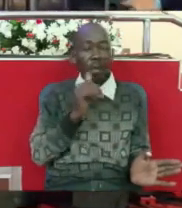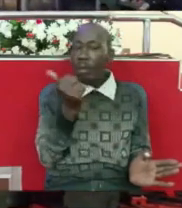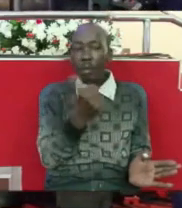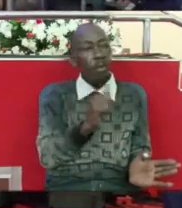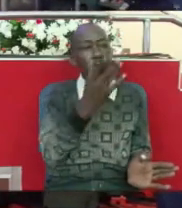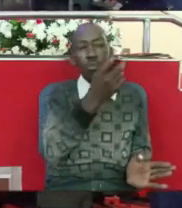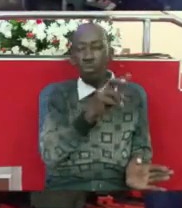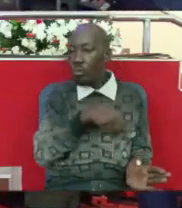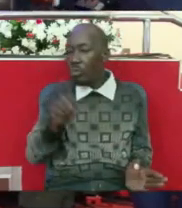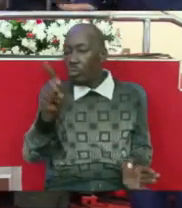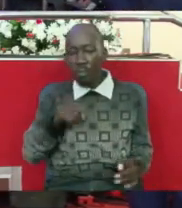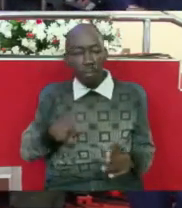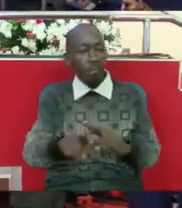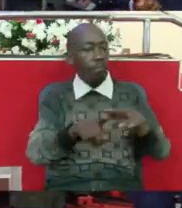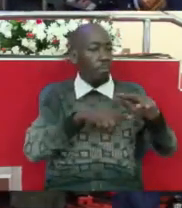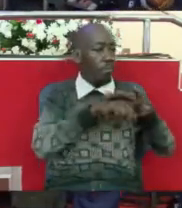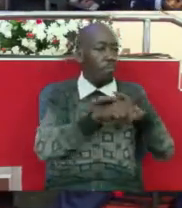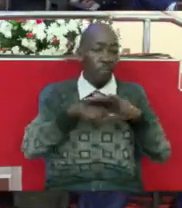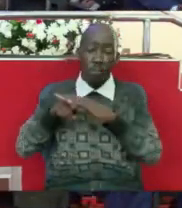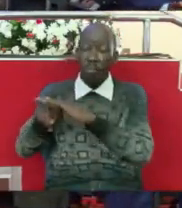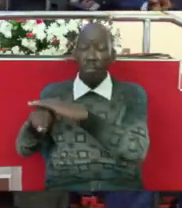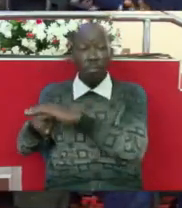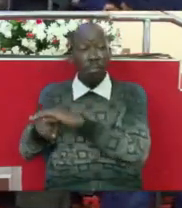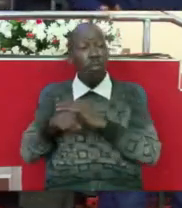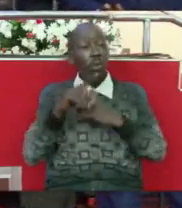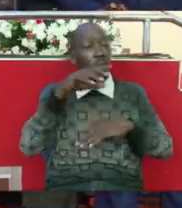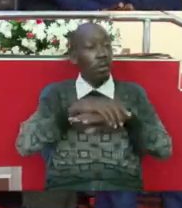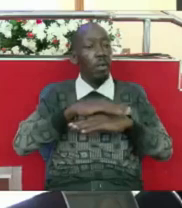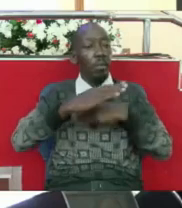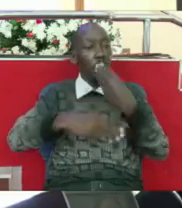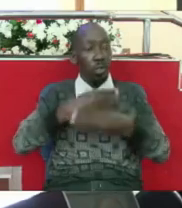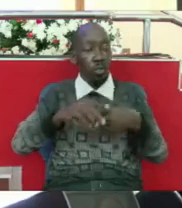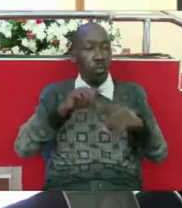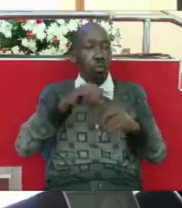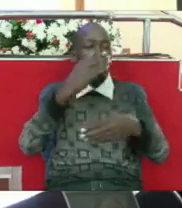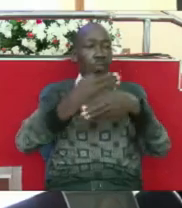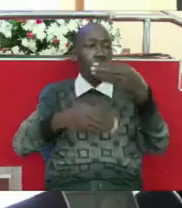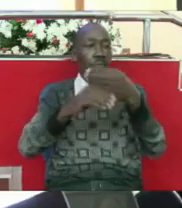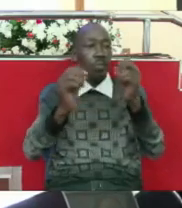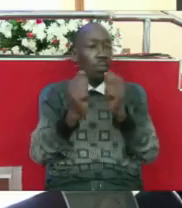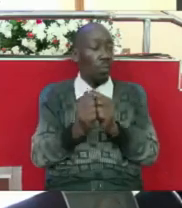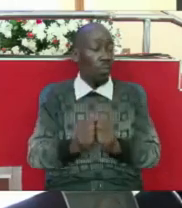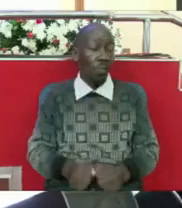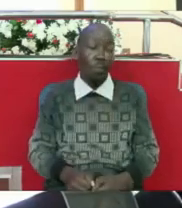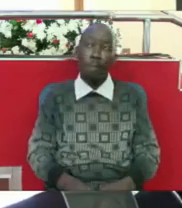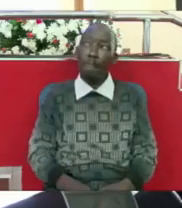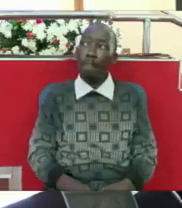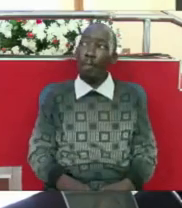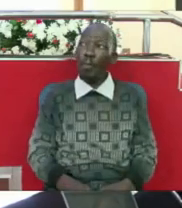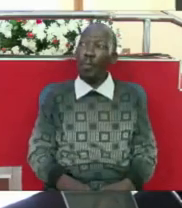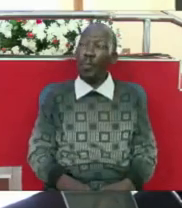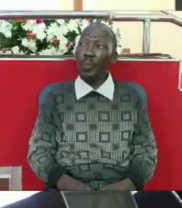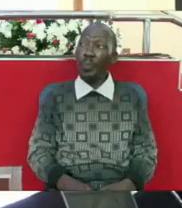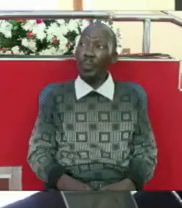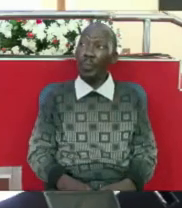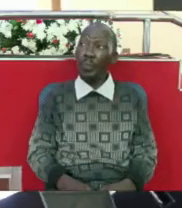trying to get your materials to build with, ama mahali popote ambapo unatafuta vifaa vile vya